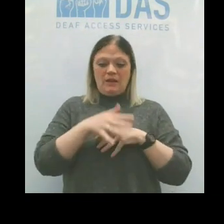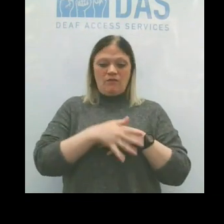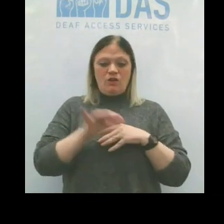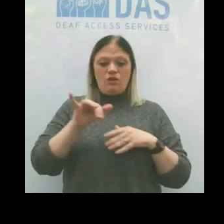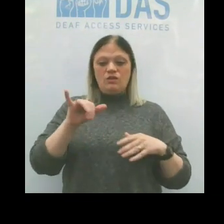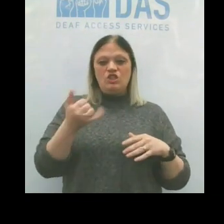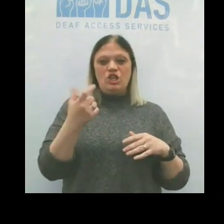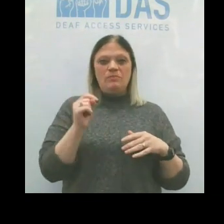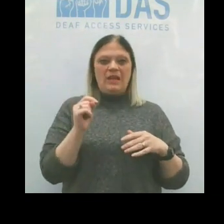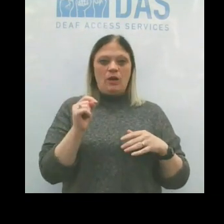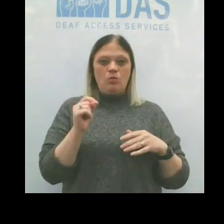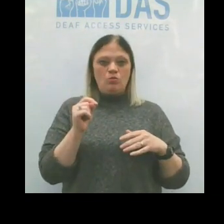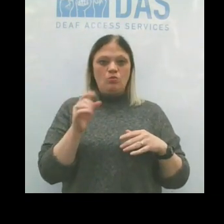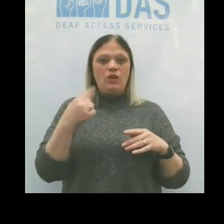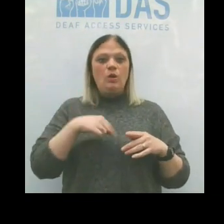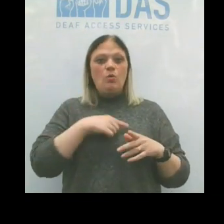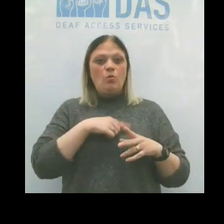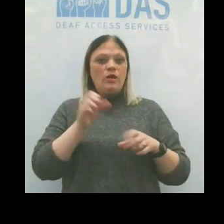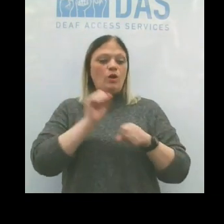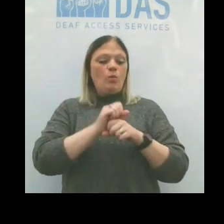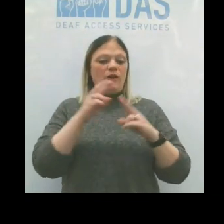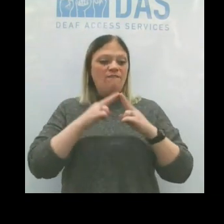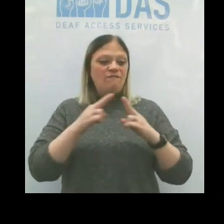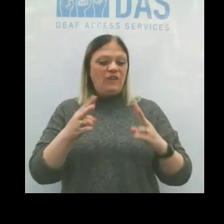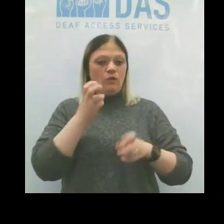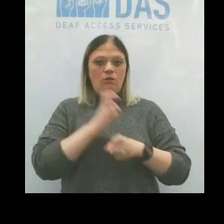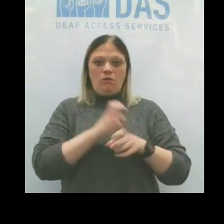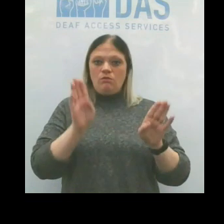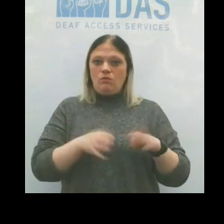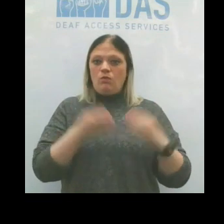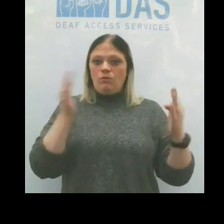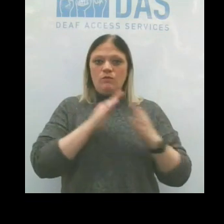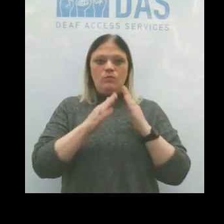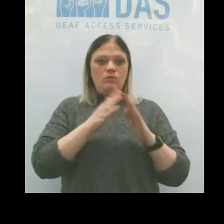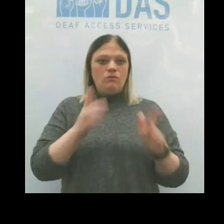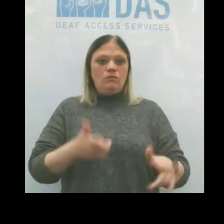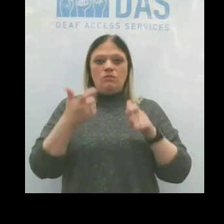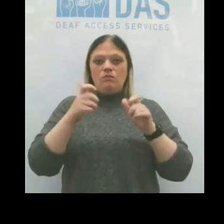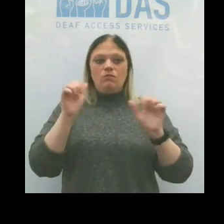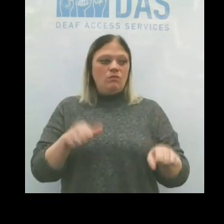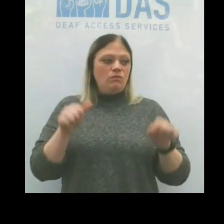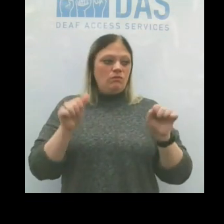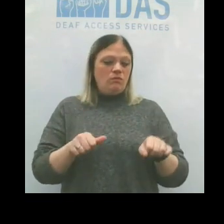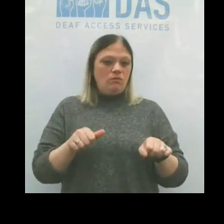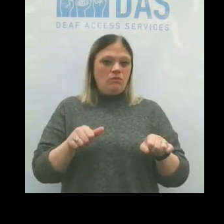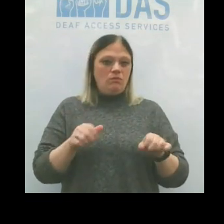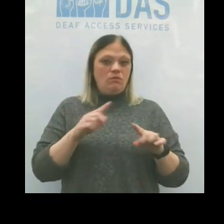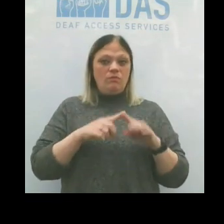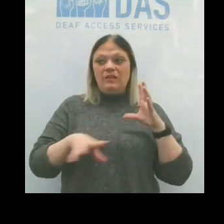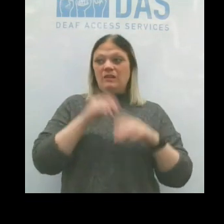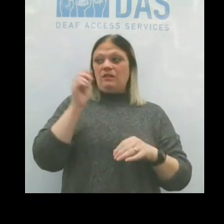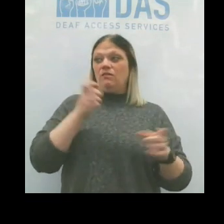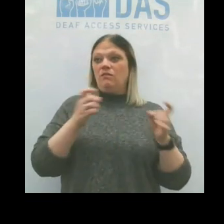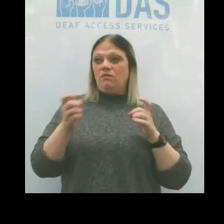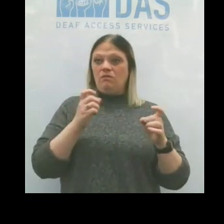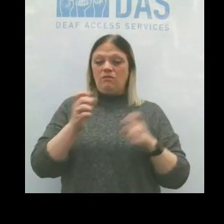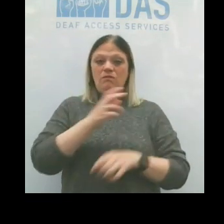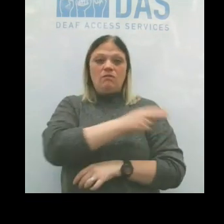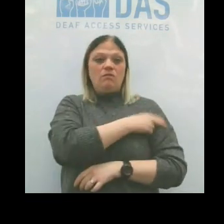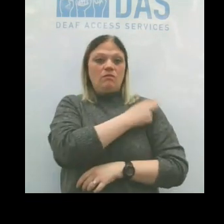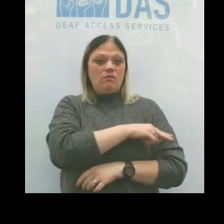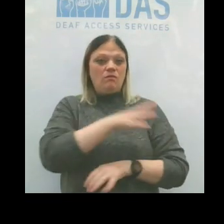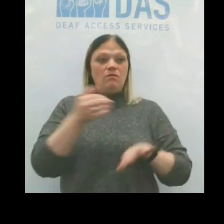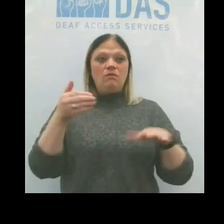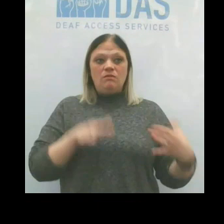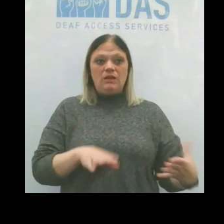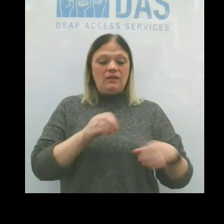Jamestown. And we are working very hard to reopen this community as quickly as possible. But the thing that is out of our control are the hospitalizations and